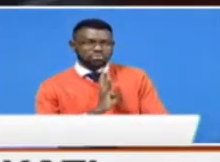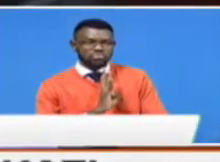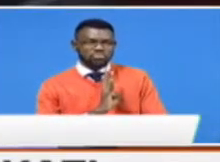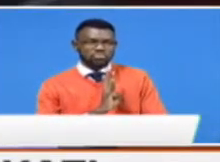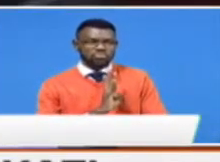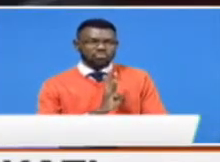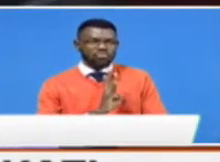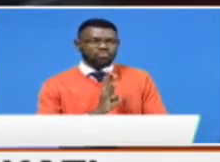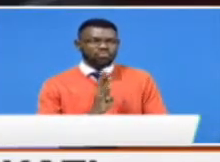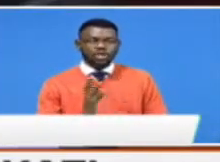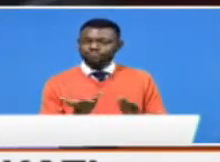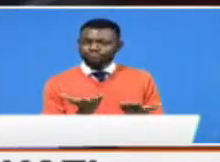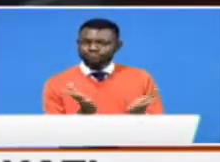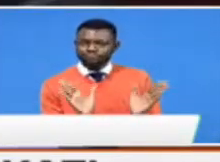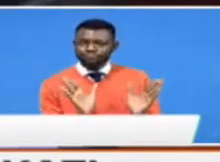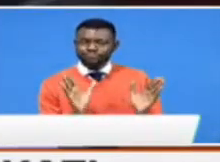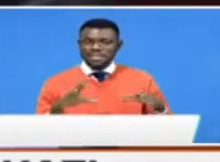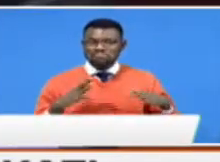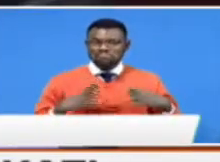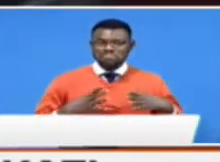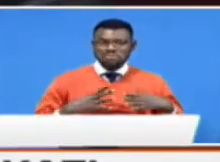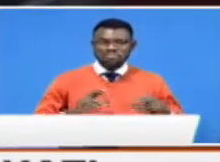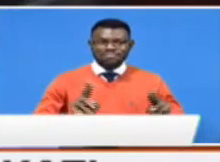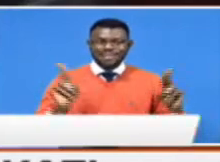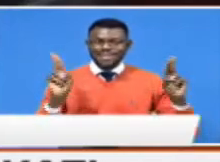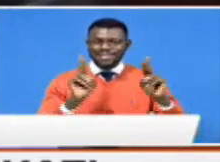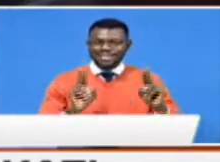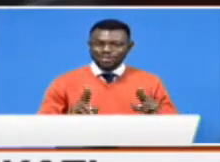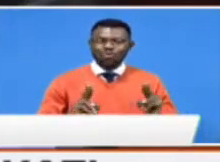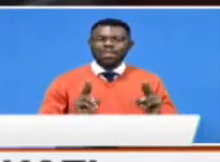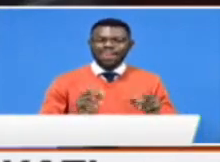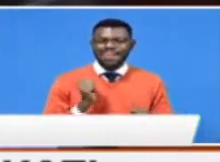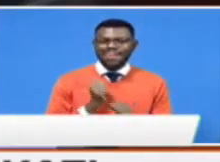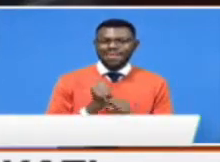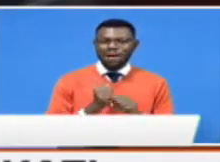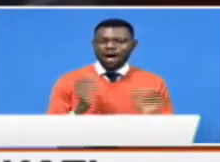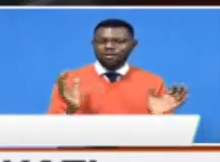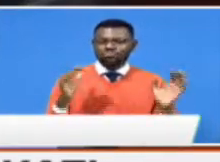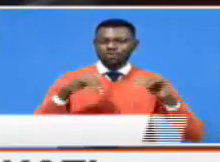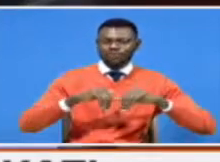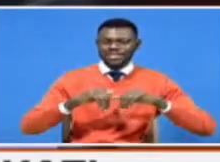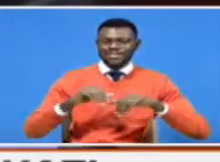the plenary at the International Labour Conference in Geneva.